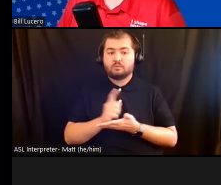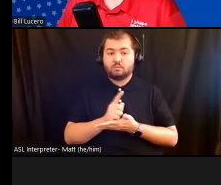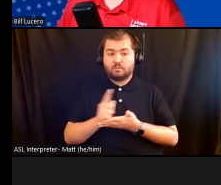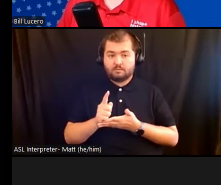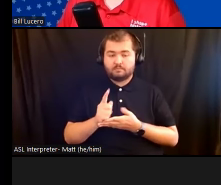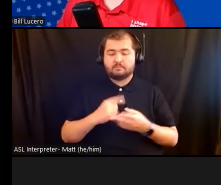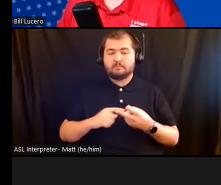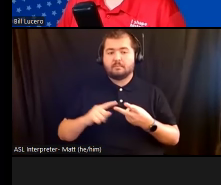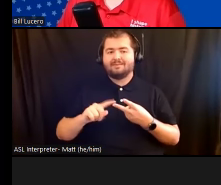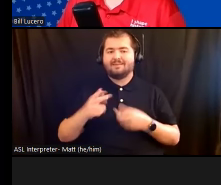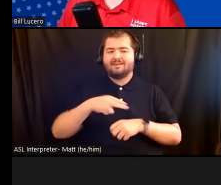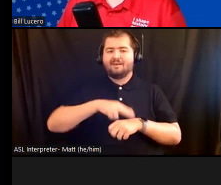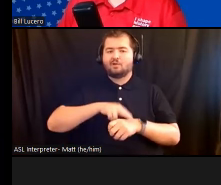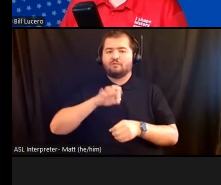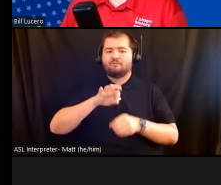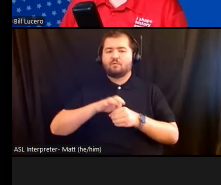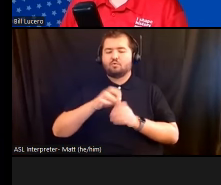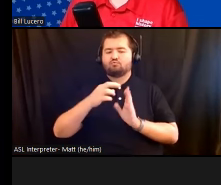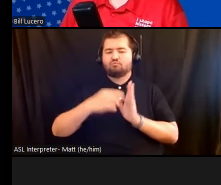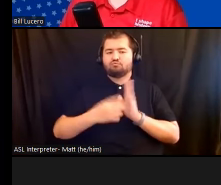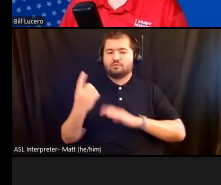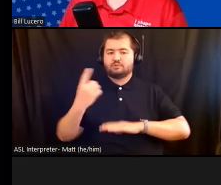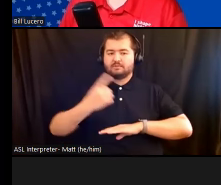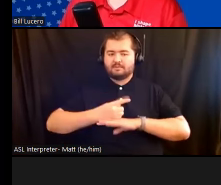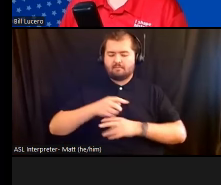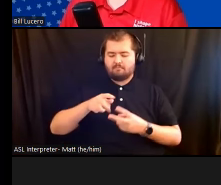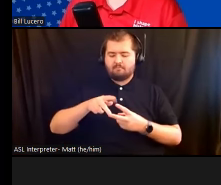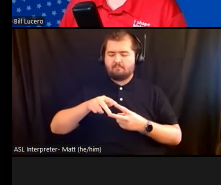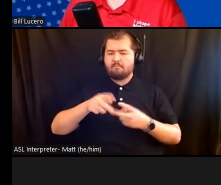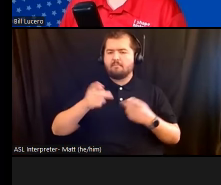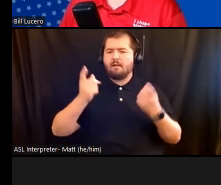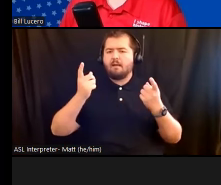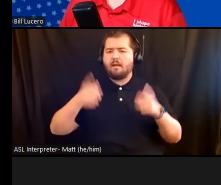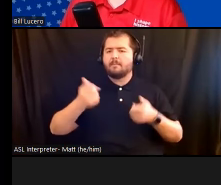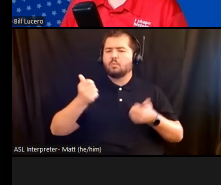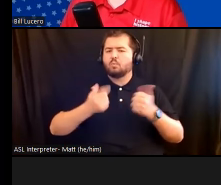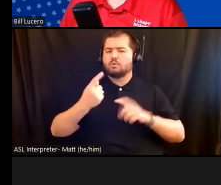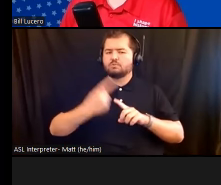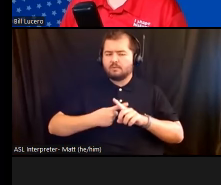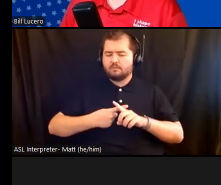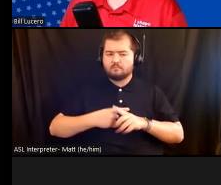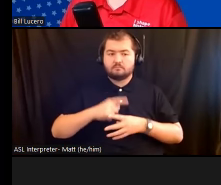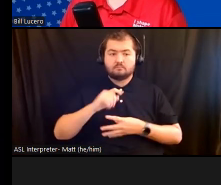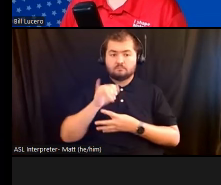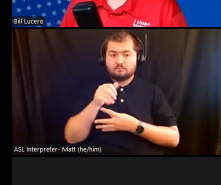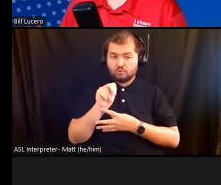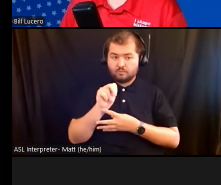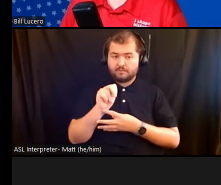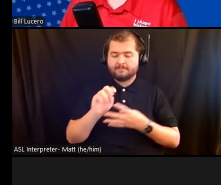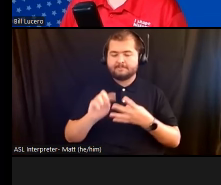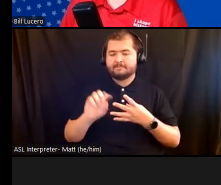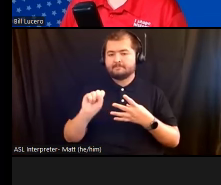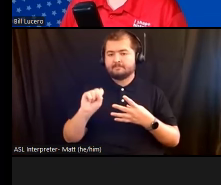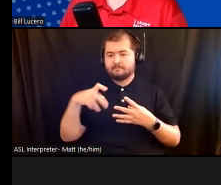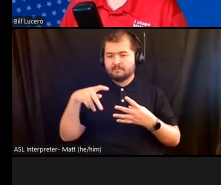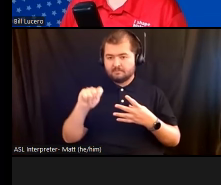National Voter Registration Day are celebrated in which month? So we have A, January,